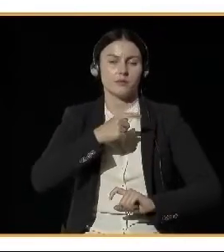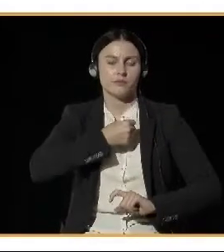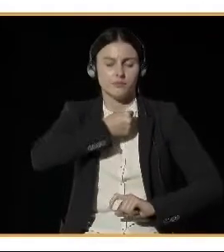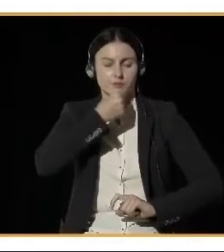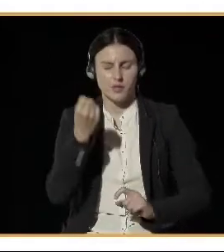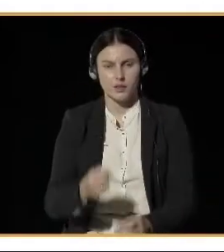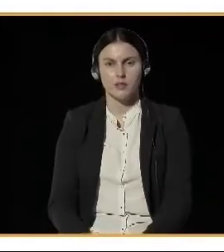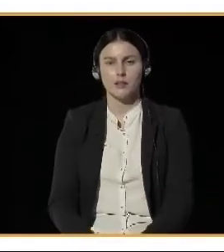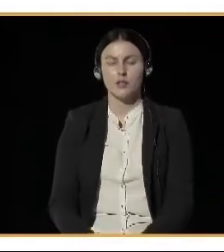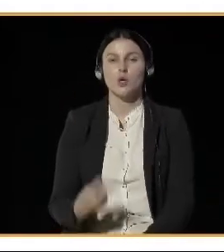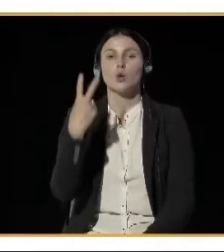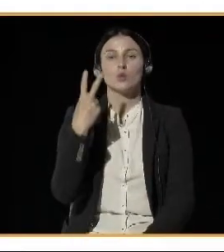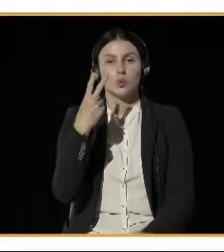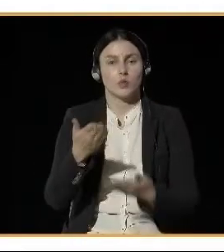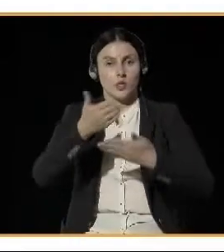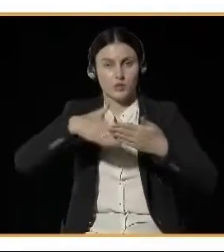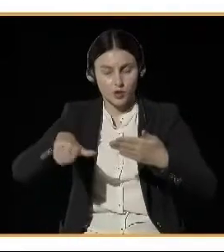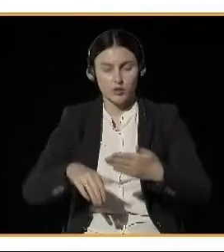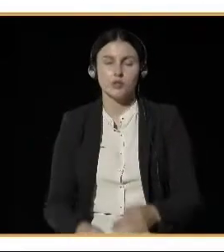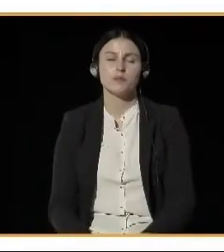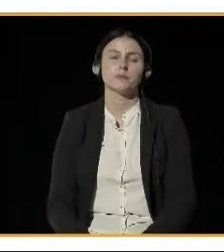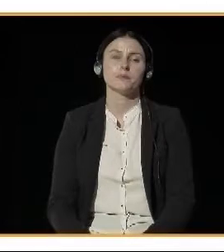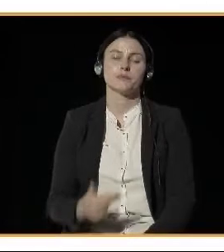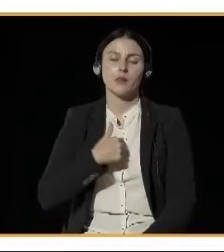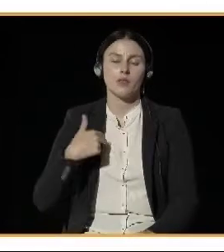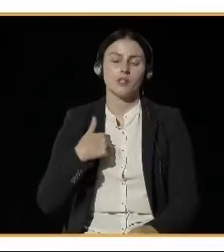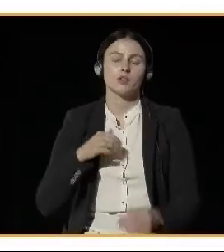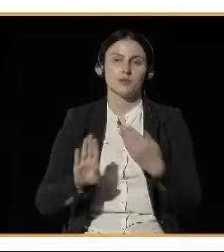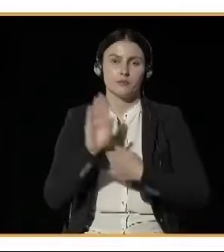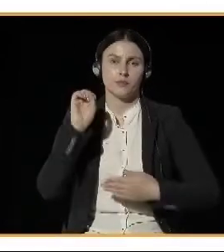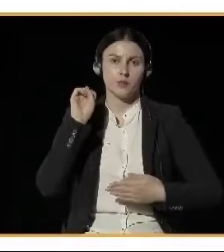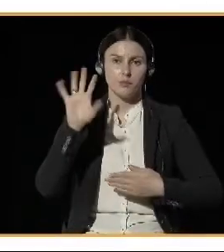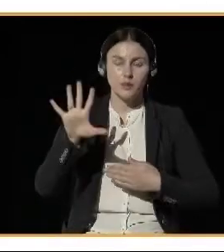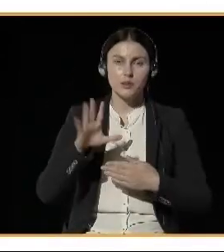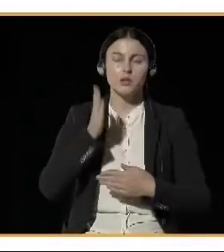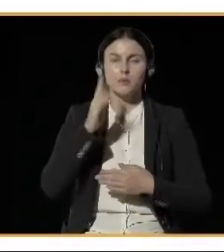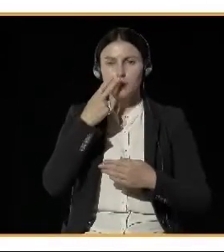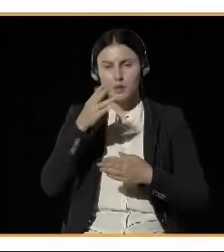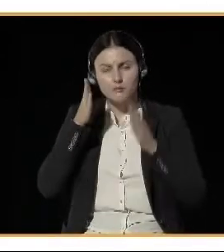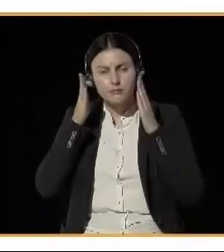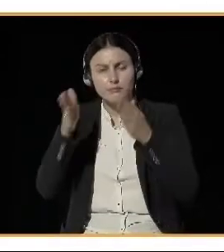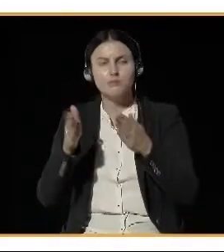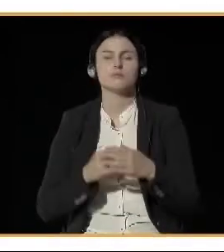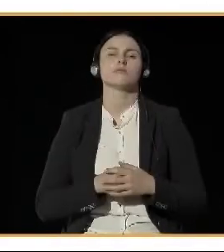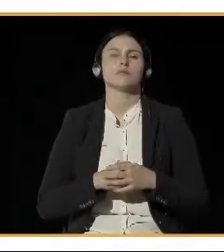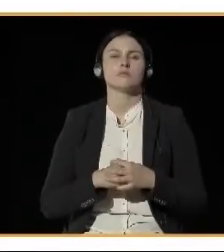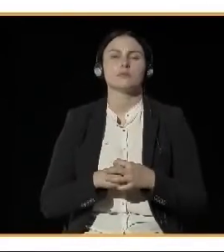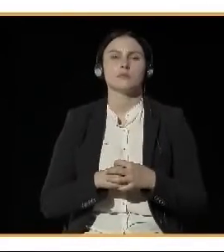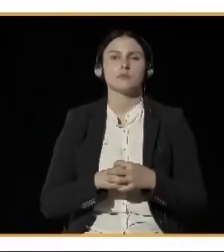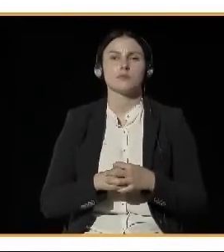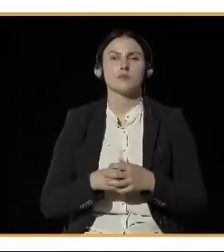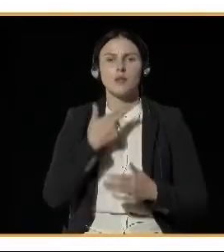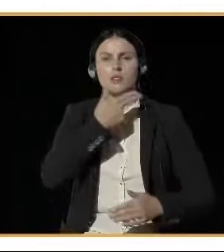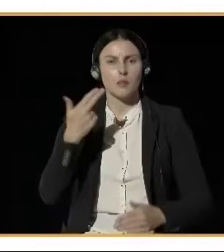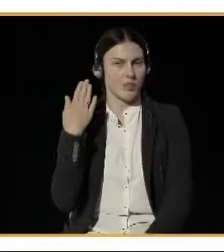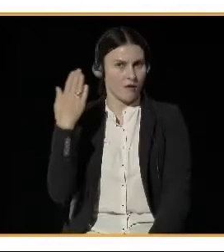Part 2, the second part of our presentation, will be focused on the senior volunteering. Ms.